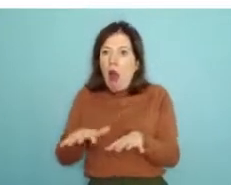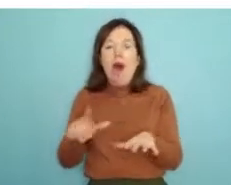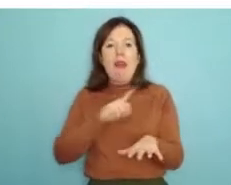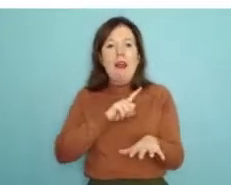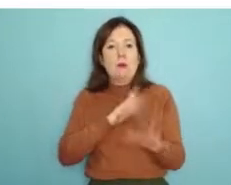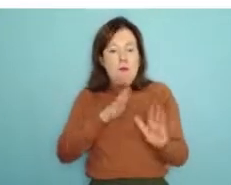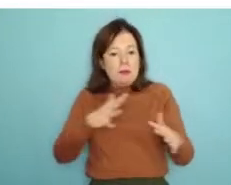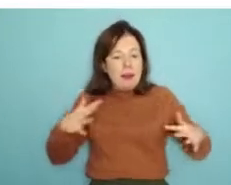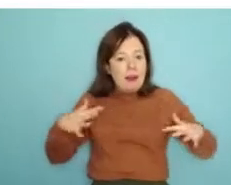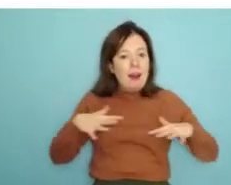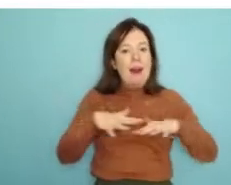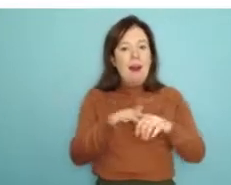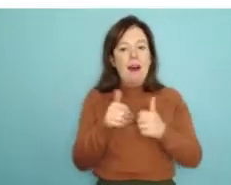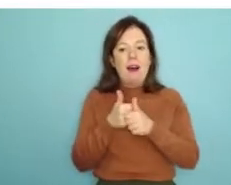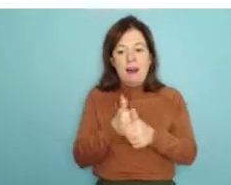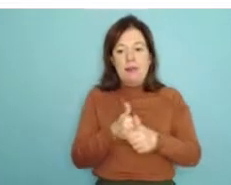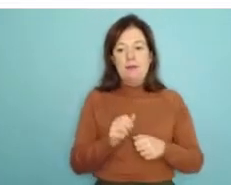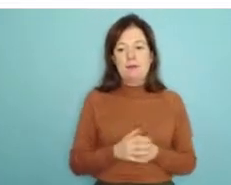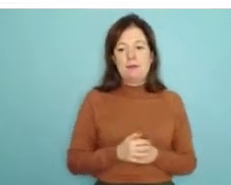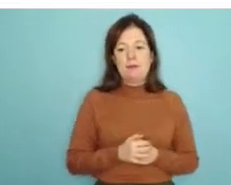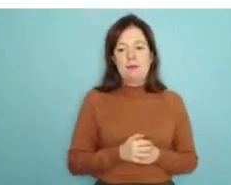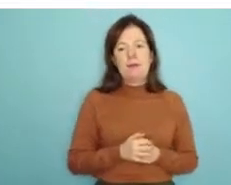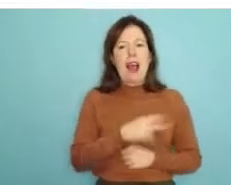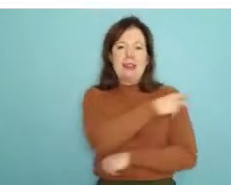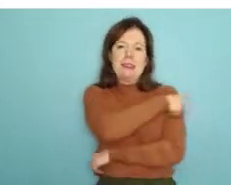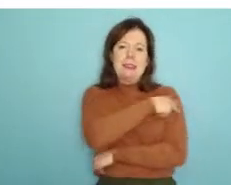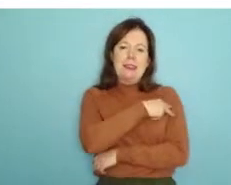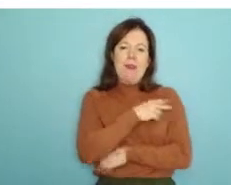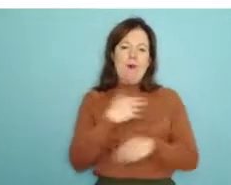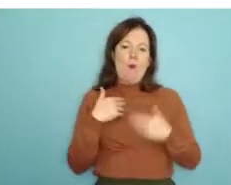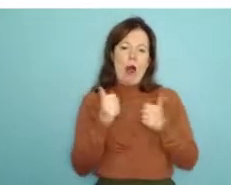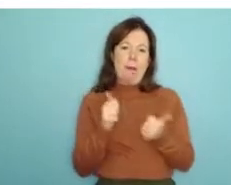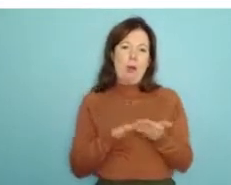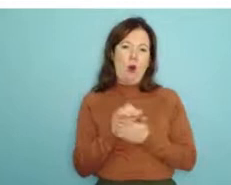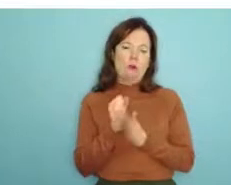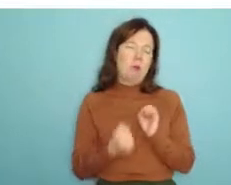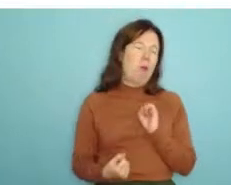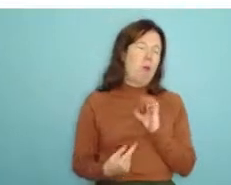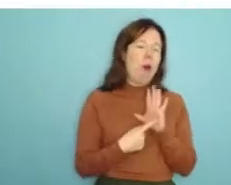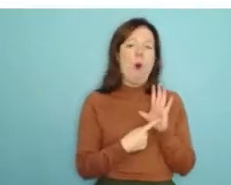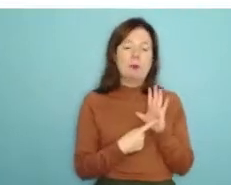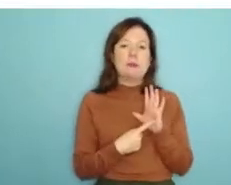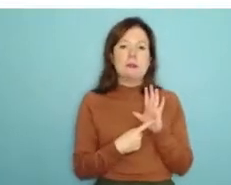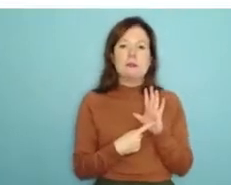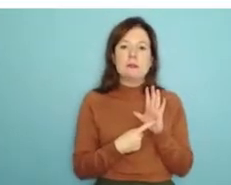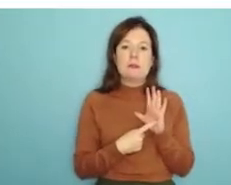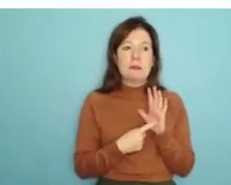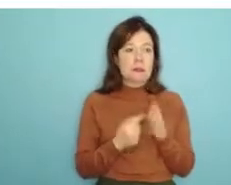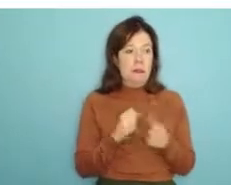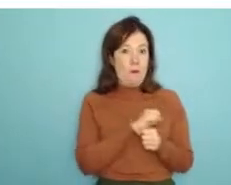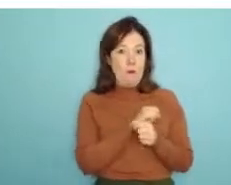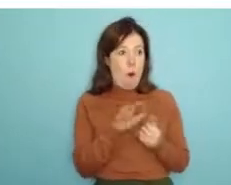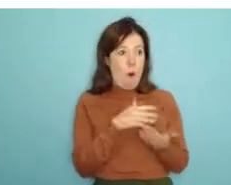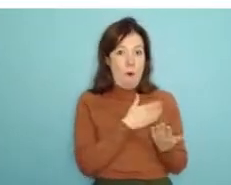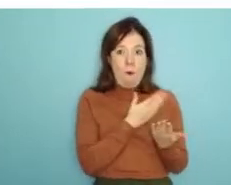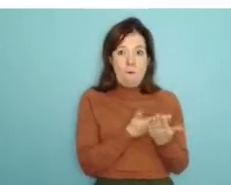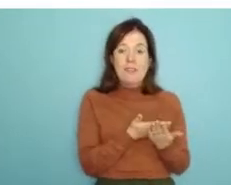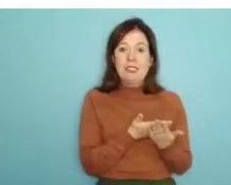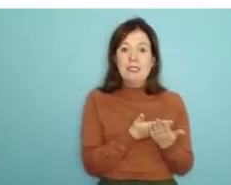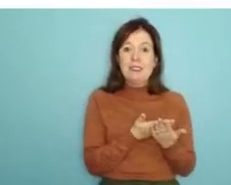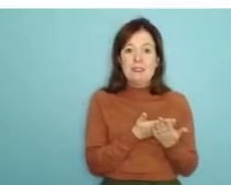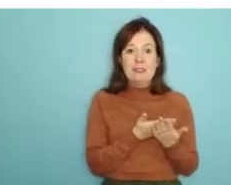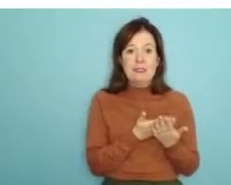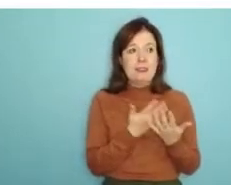focus on staff wellbeing and culture is key, really. During the pandemic, more than ever, there's been a massive emphasis on